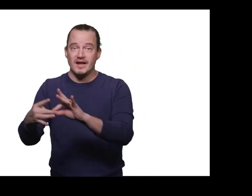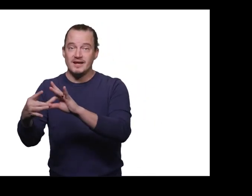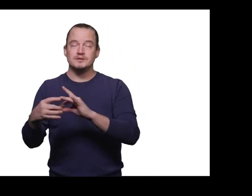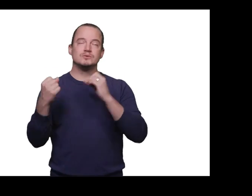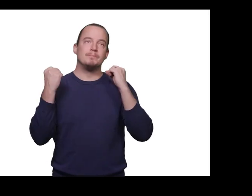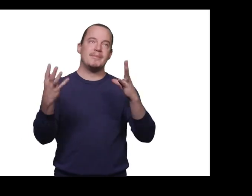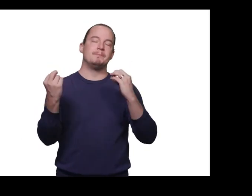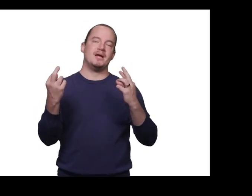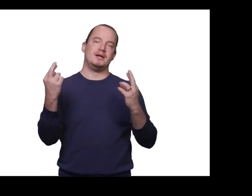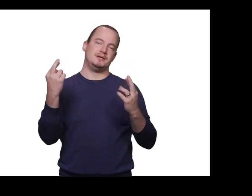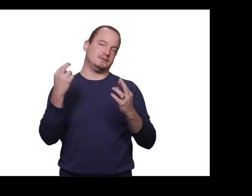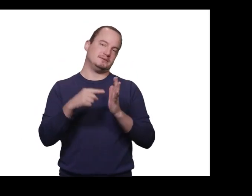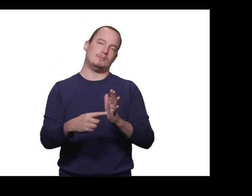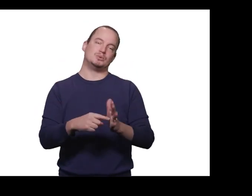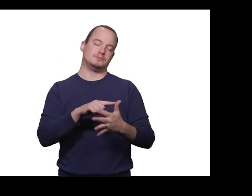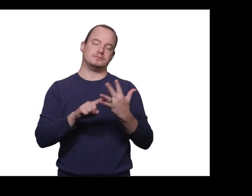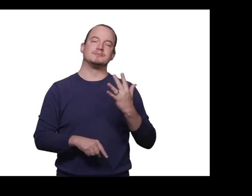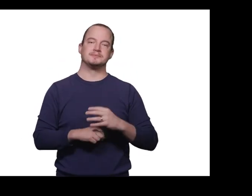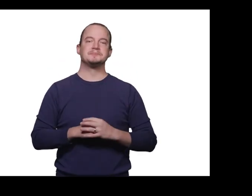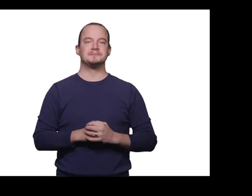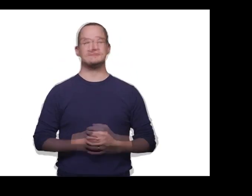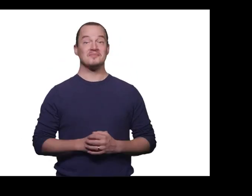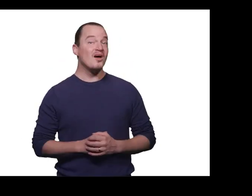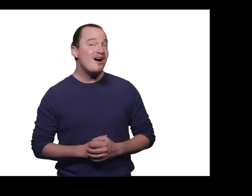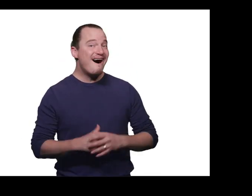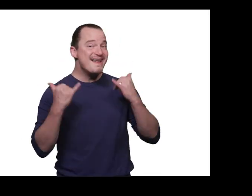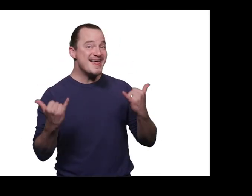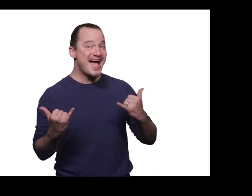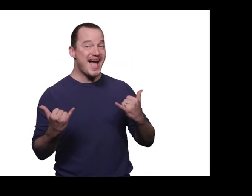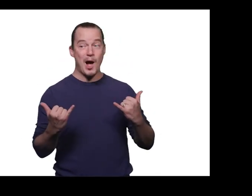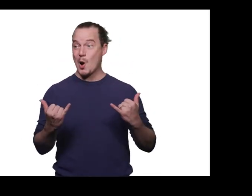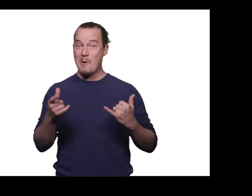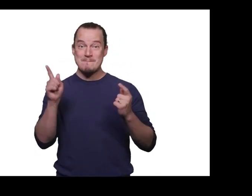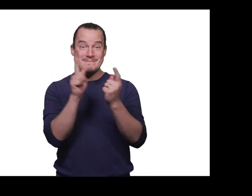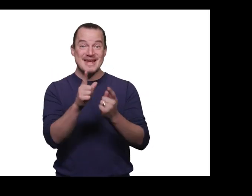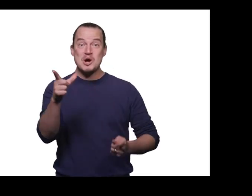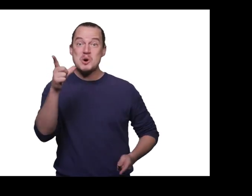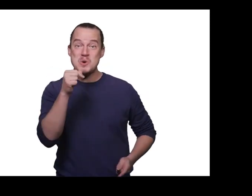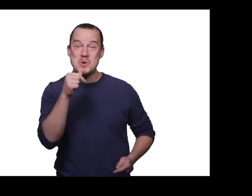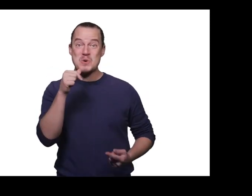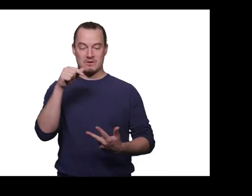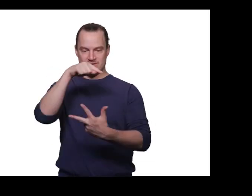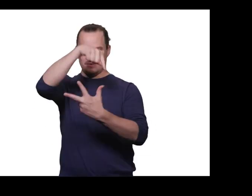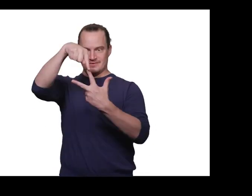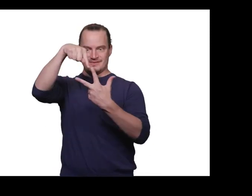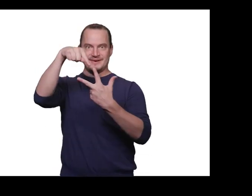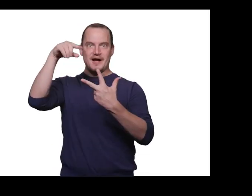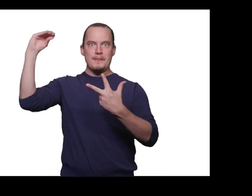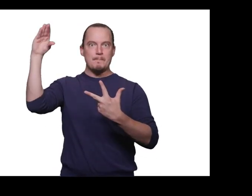with a simple egg shaker from the classroom. It is time to meet